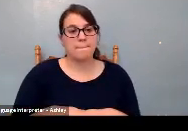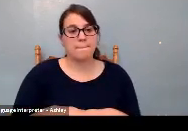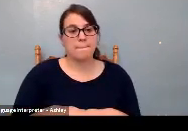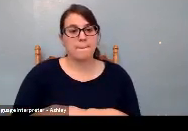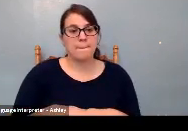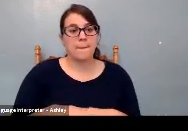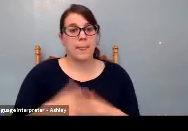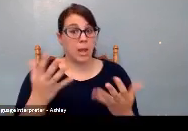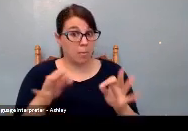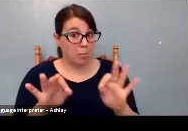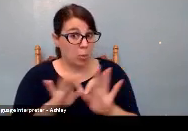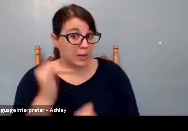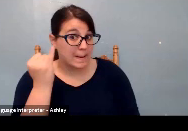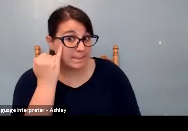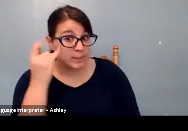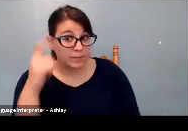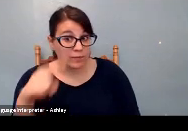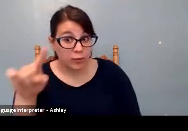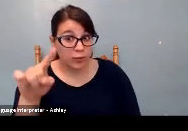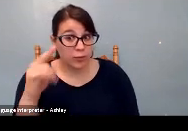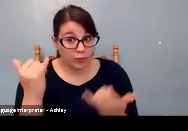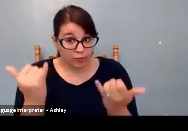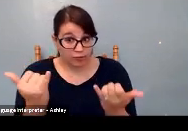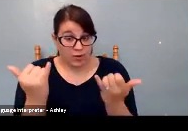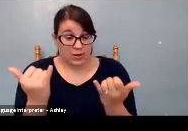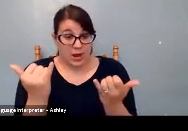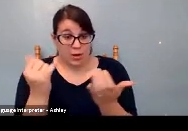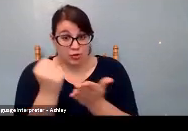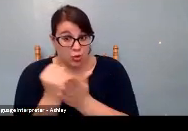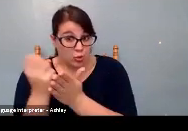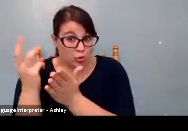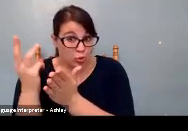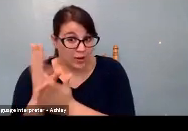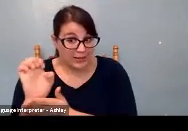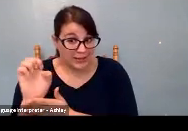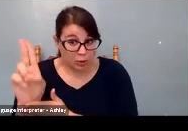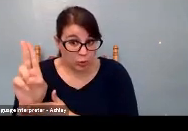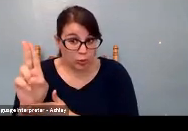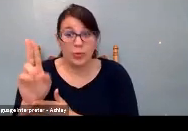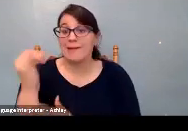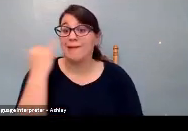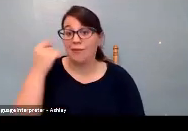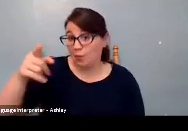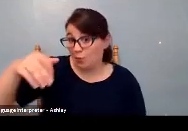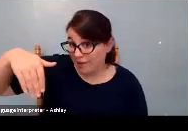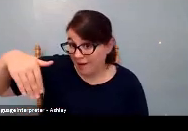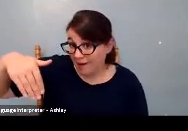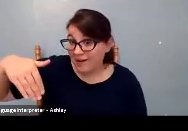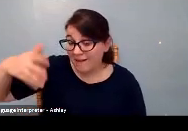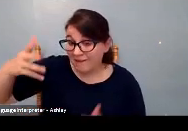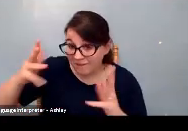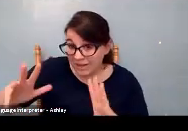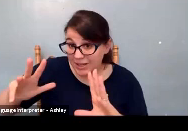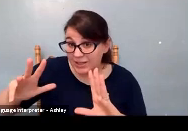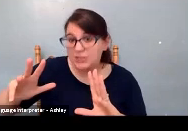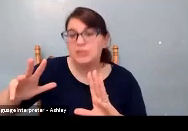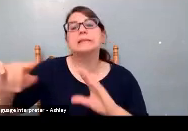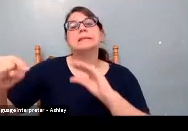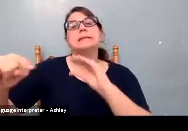that are seeking social work continuing ed. Please be sure, if you haven't already done so, email